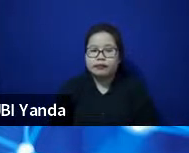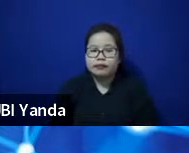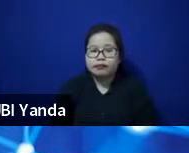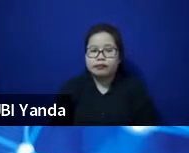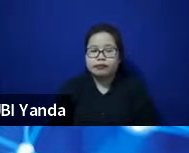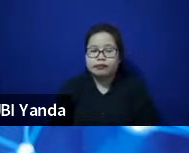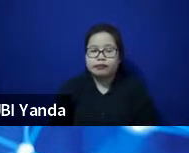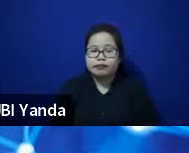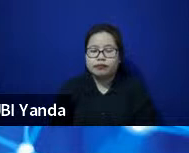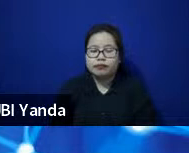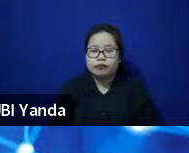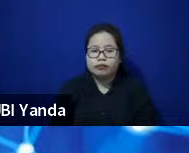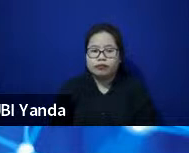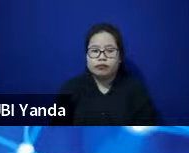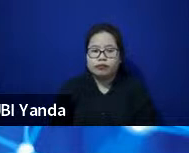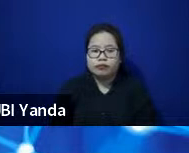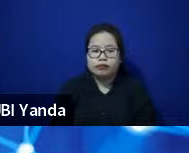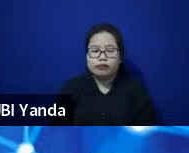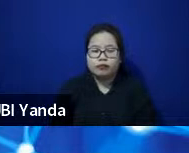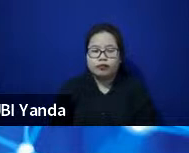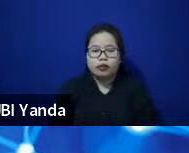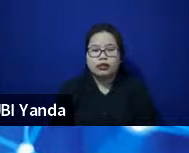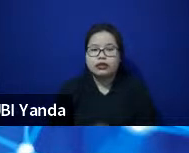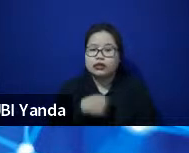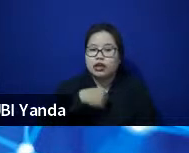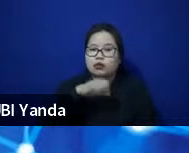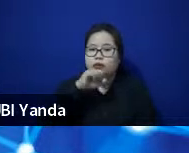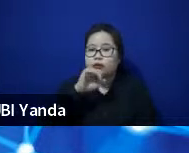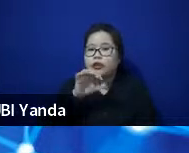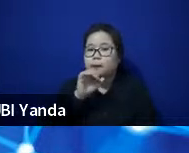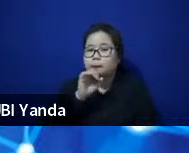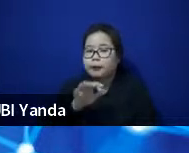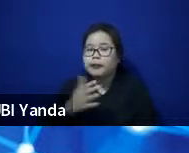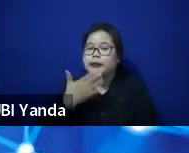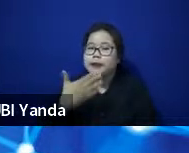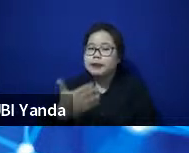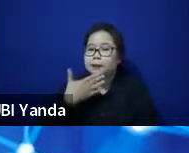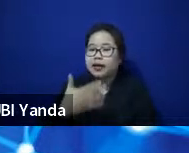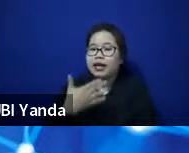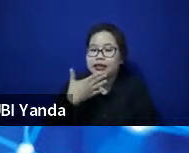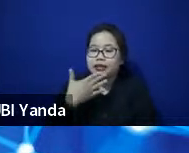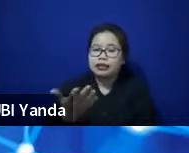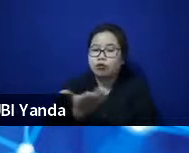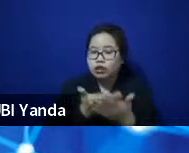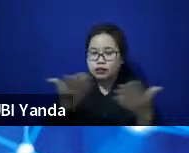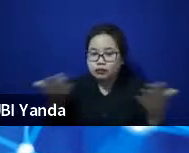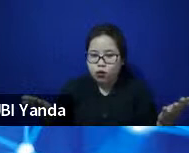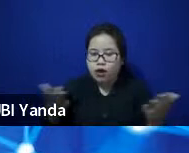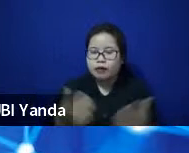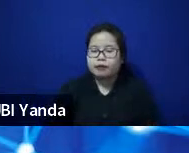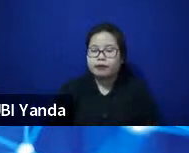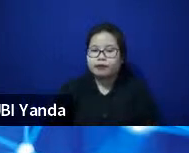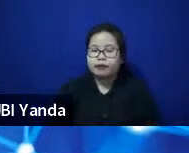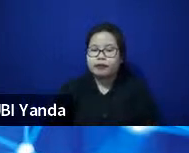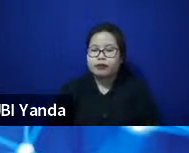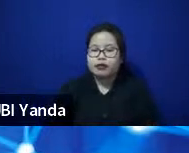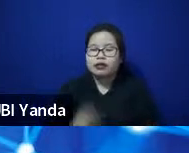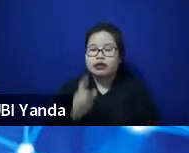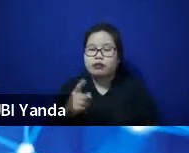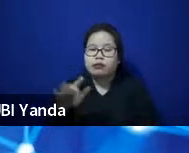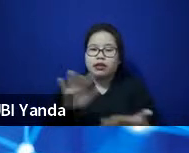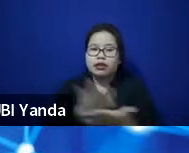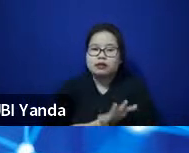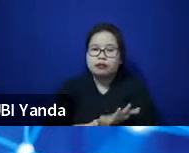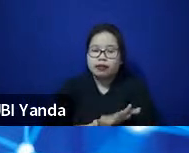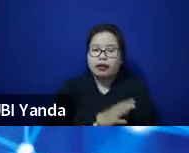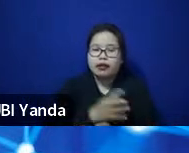once again want to thank you, Anthony, and thank you everybody on this at this